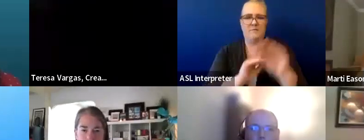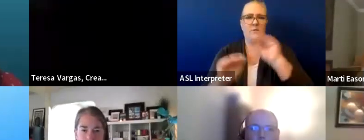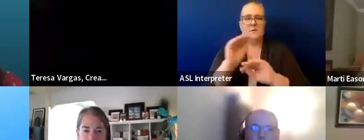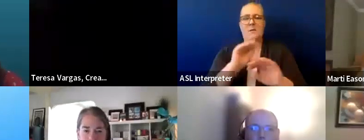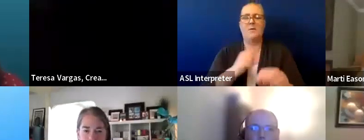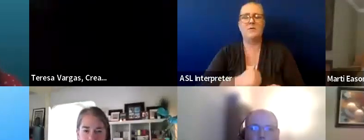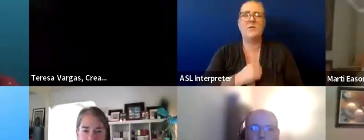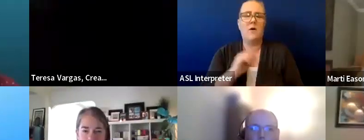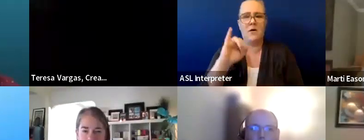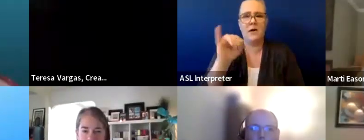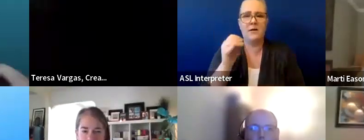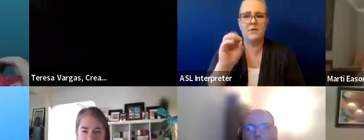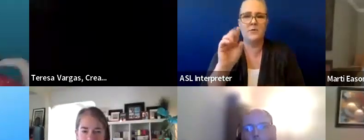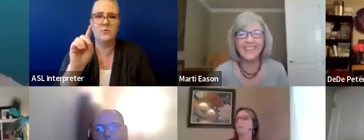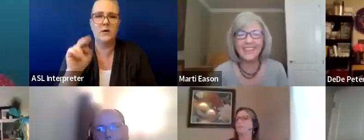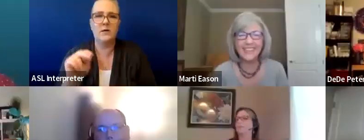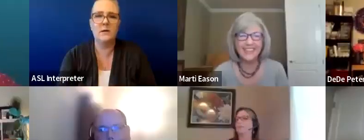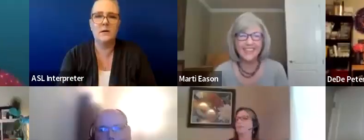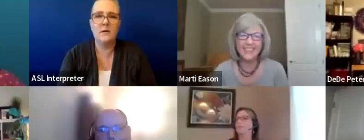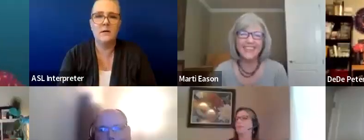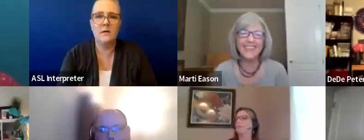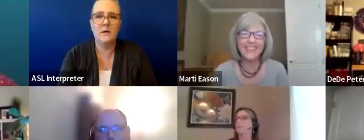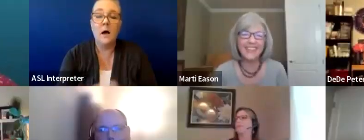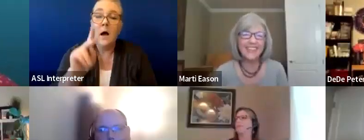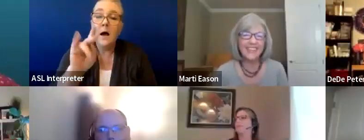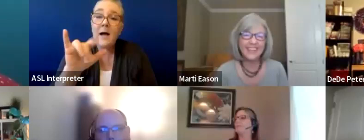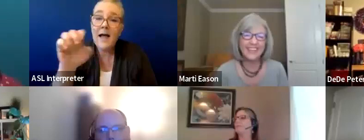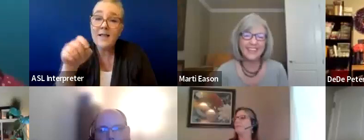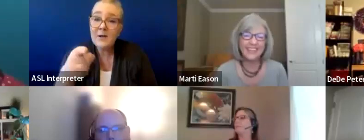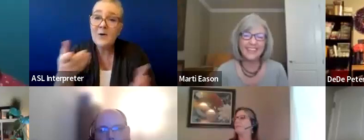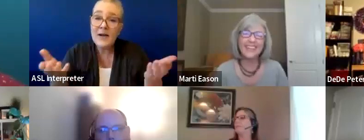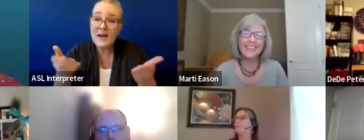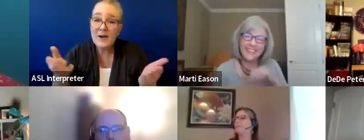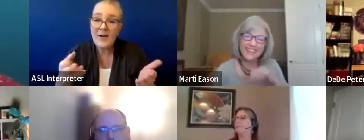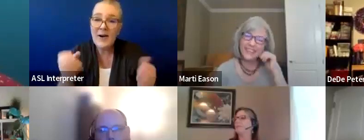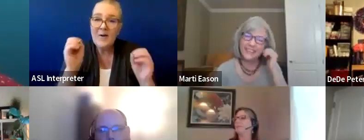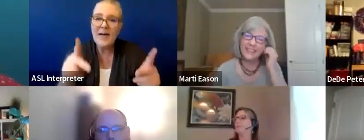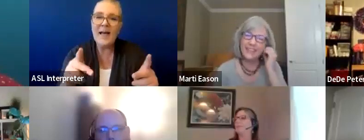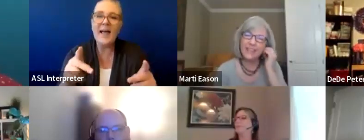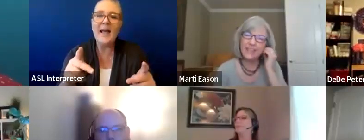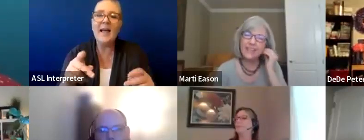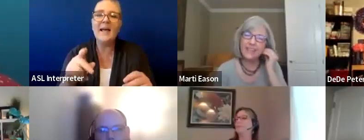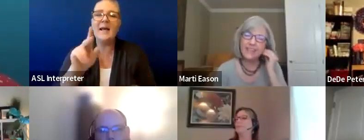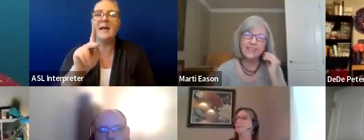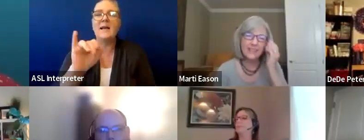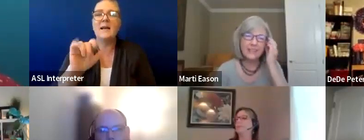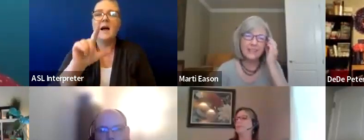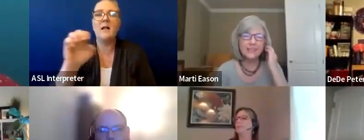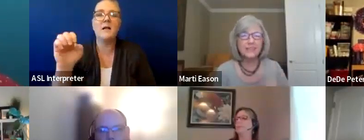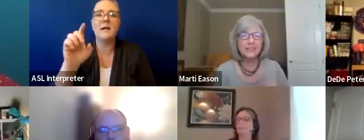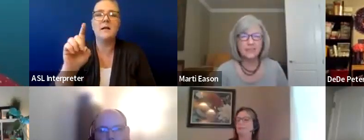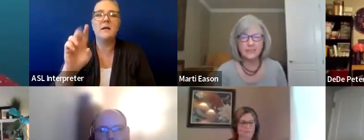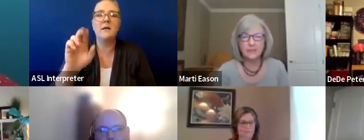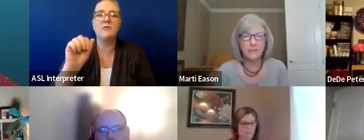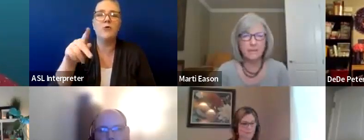Jordan. Michelle, I am here right now. Oh, there you are. Perfect. I got in. So okay, thank you. Welcome, Kylie. If you just want to tell